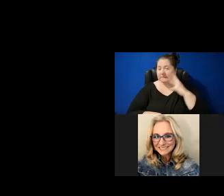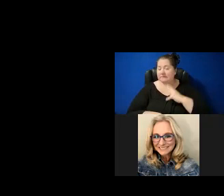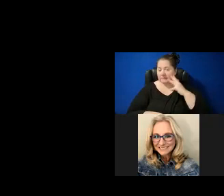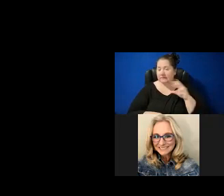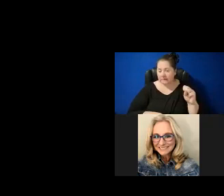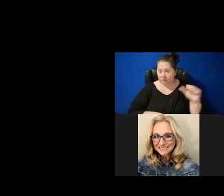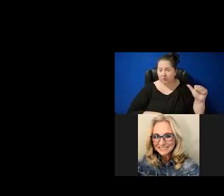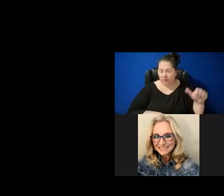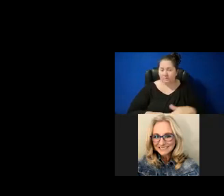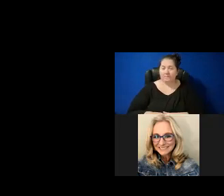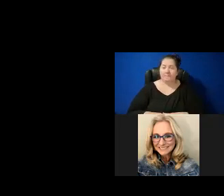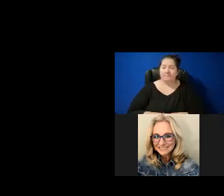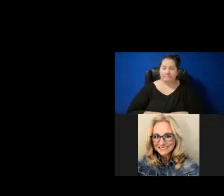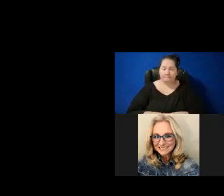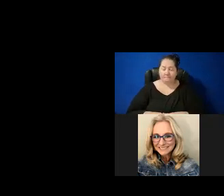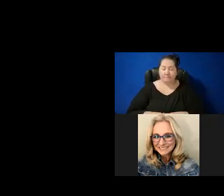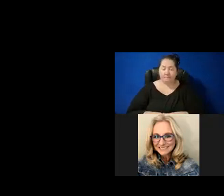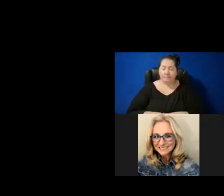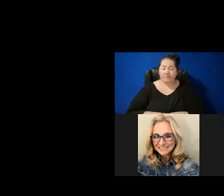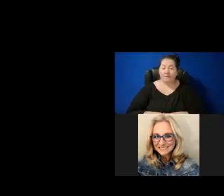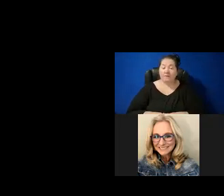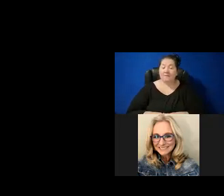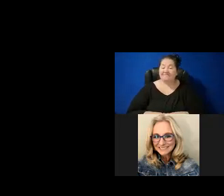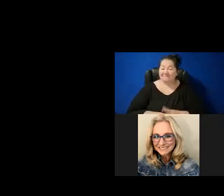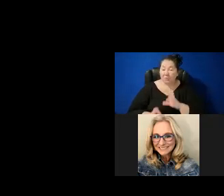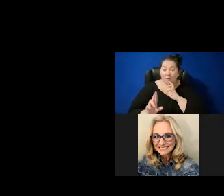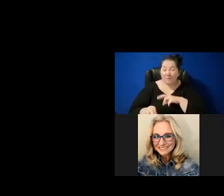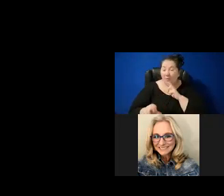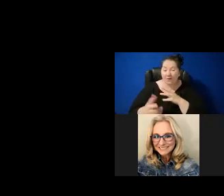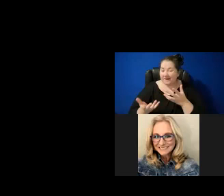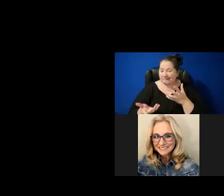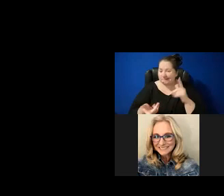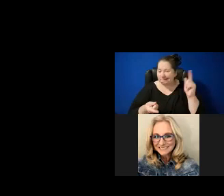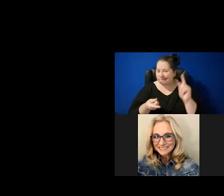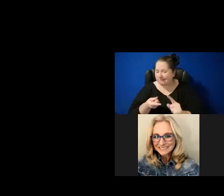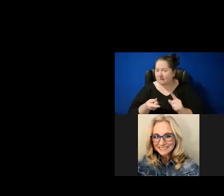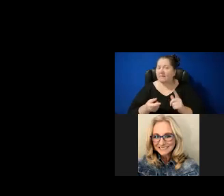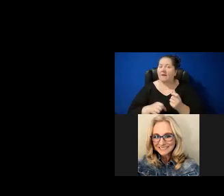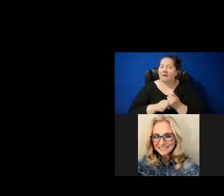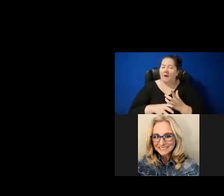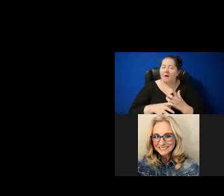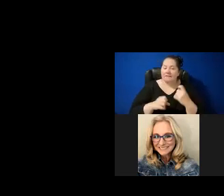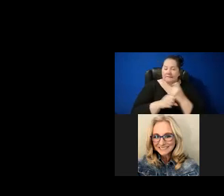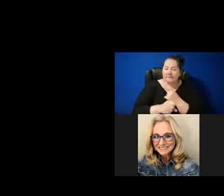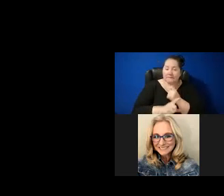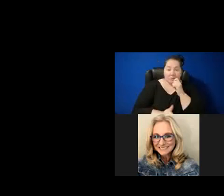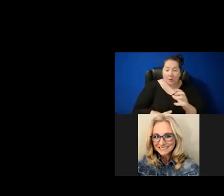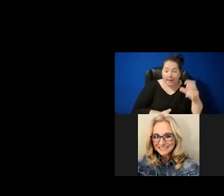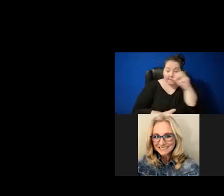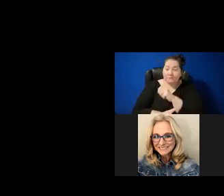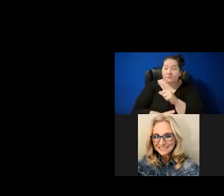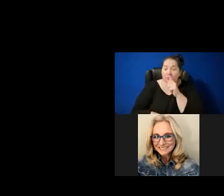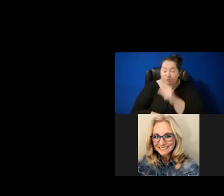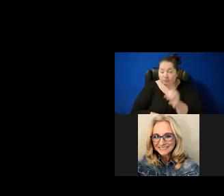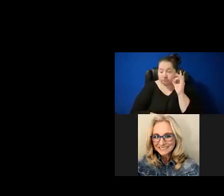assault. However, underreporting within these communities often lead to statistics that underestimate the true extent of